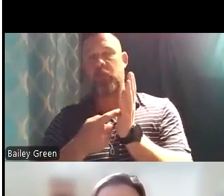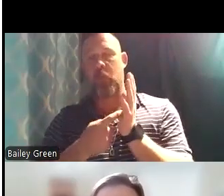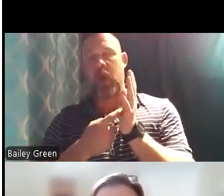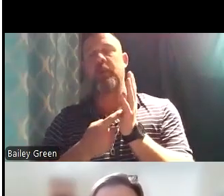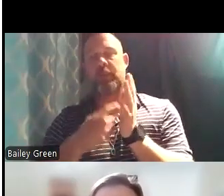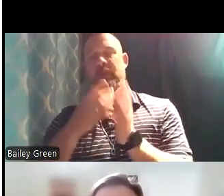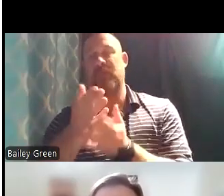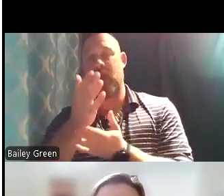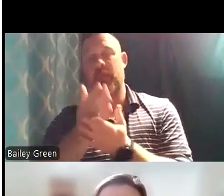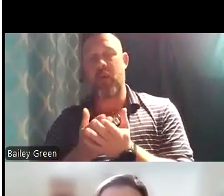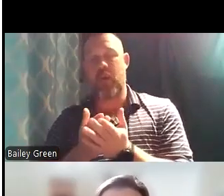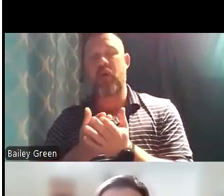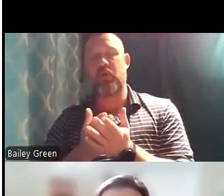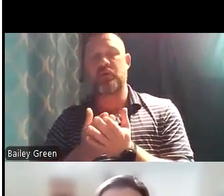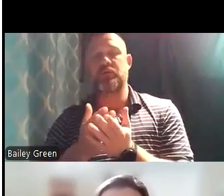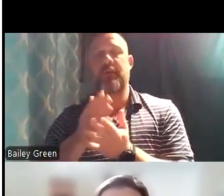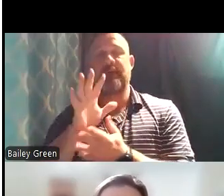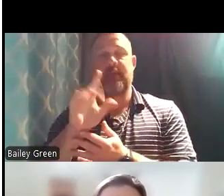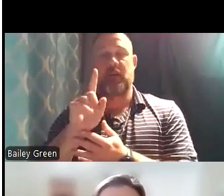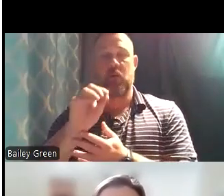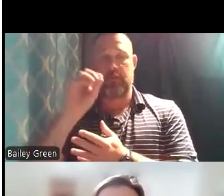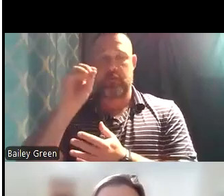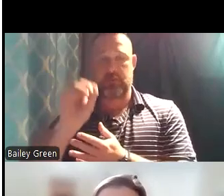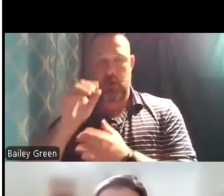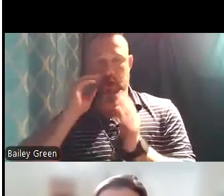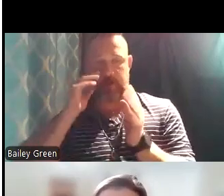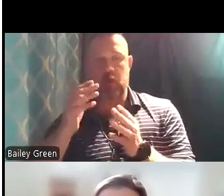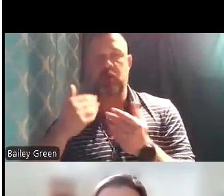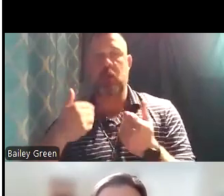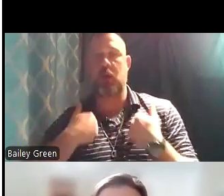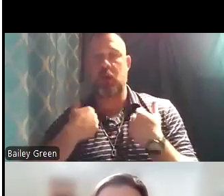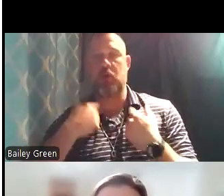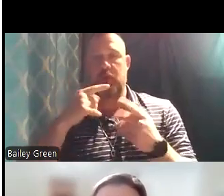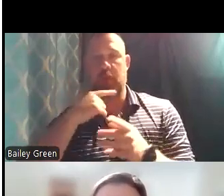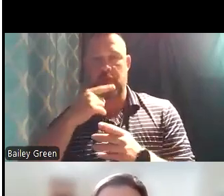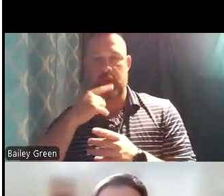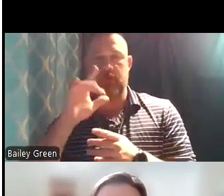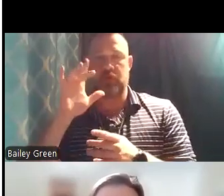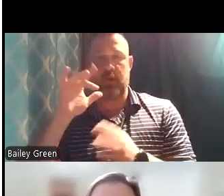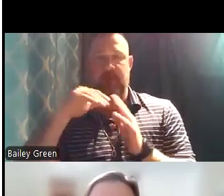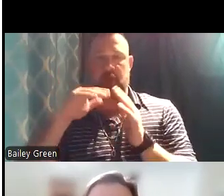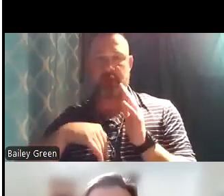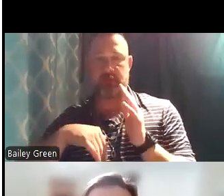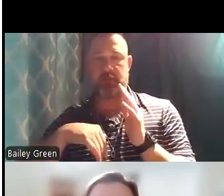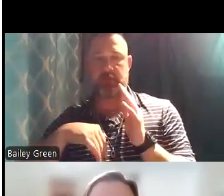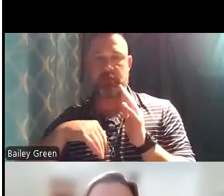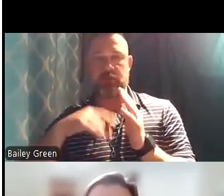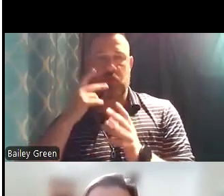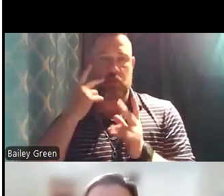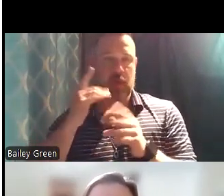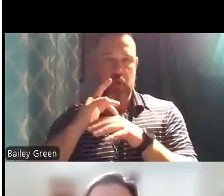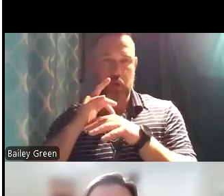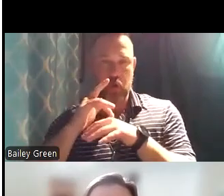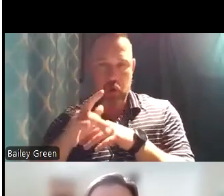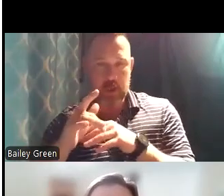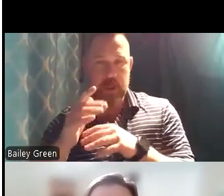significant portion of those funds, 51%, is focused on younger populations, 25 years or younger, to look at sort of early in life, how